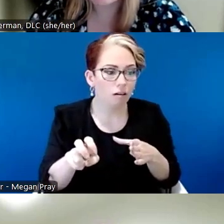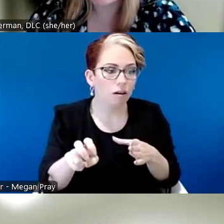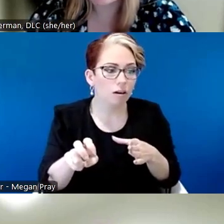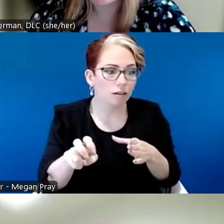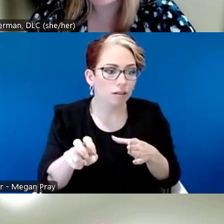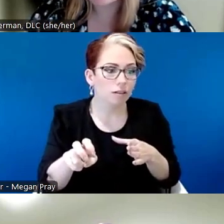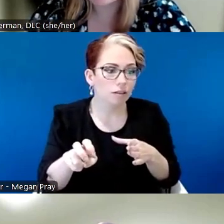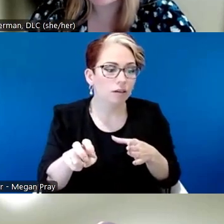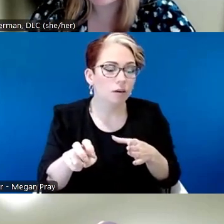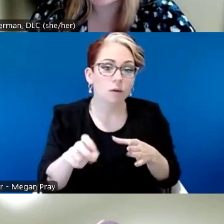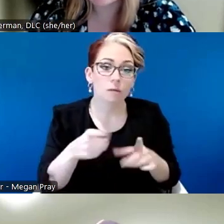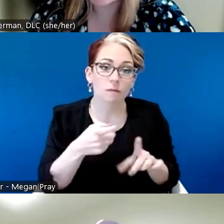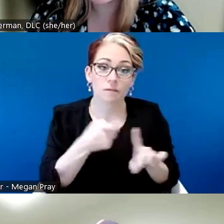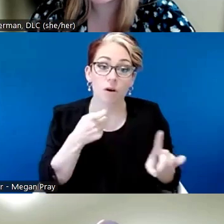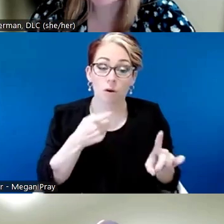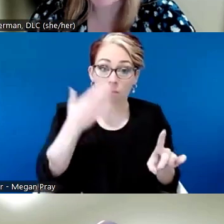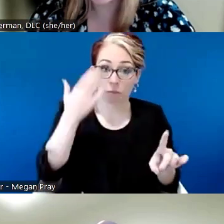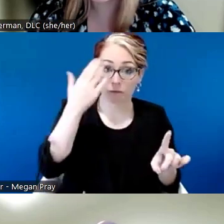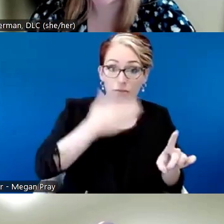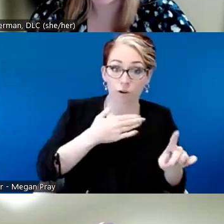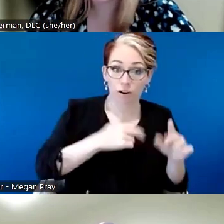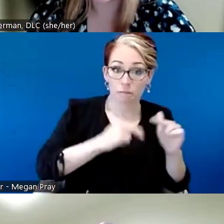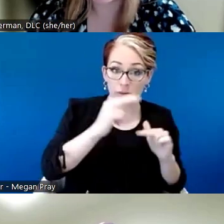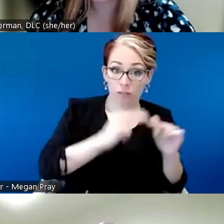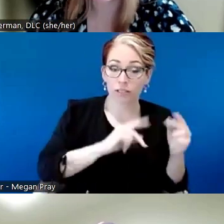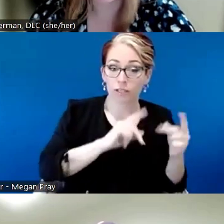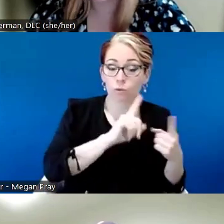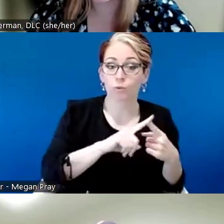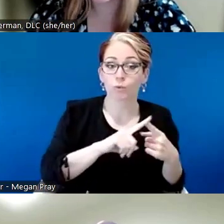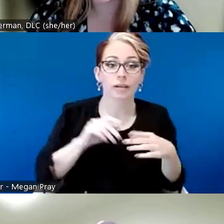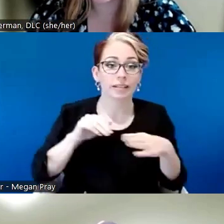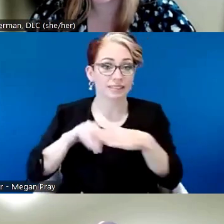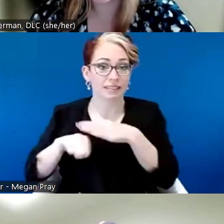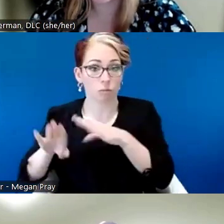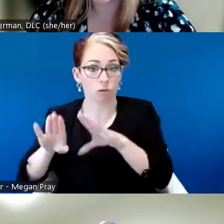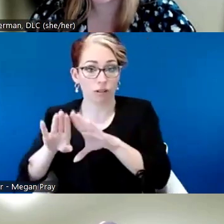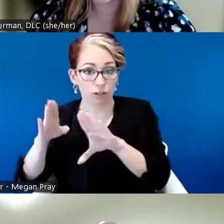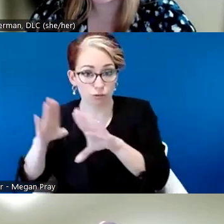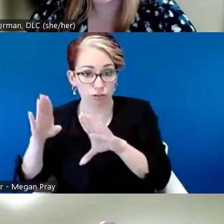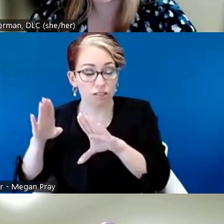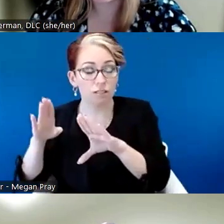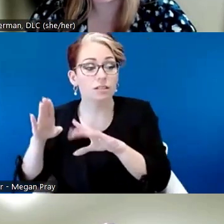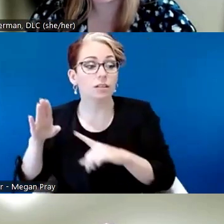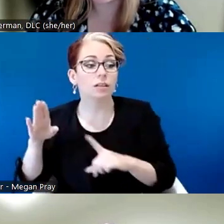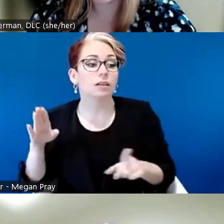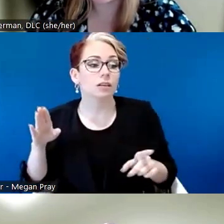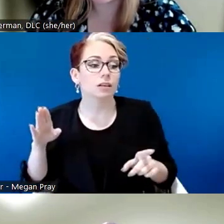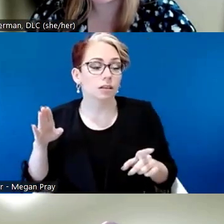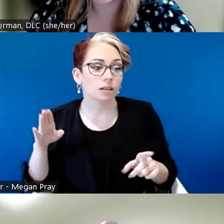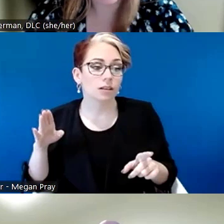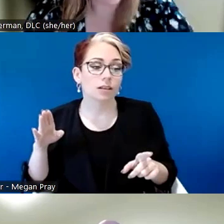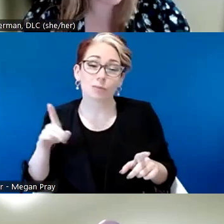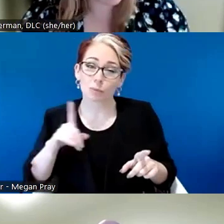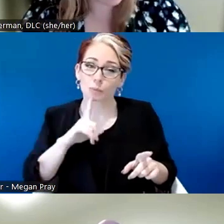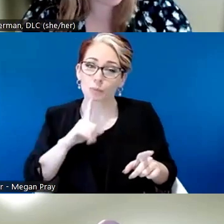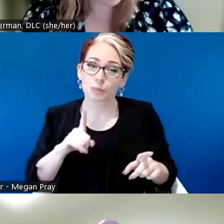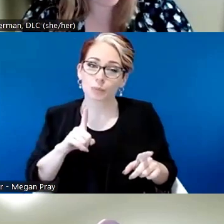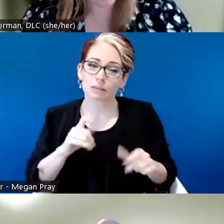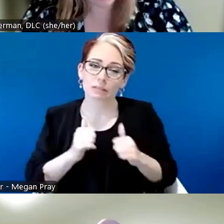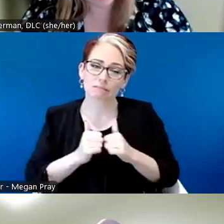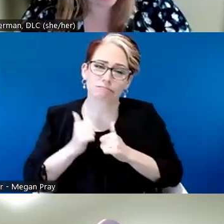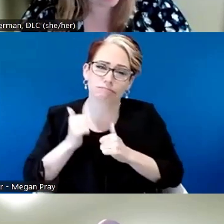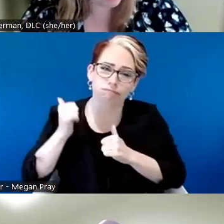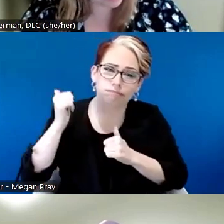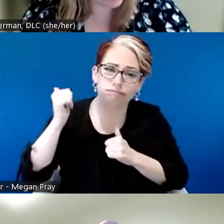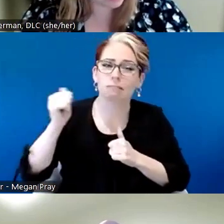of travel from the front of the building to the accessible entrance, and it's a rather long distance to